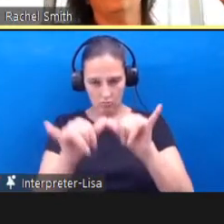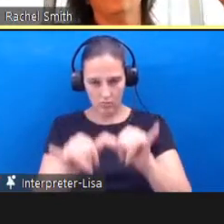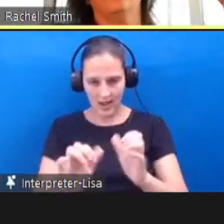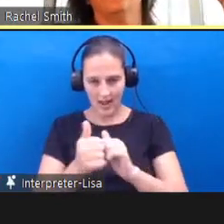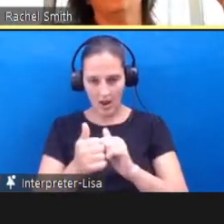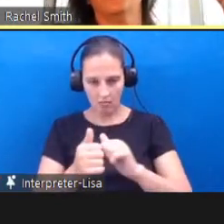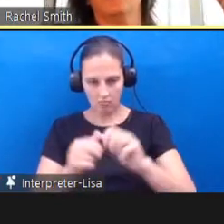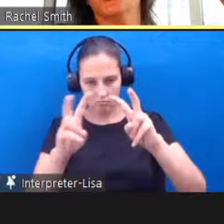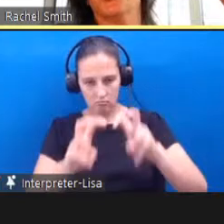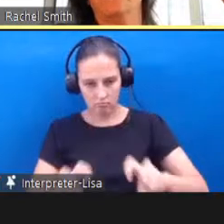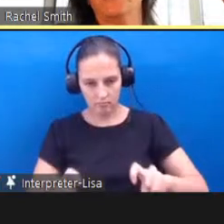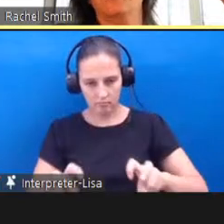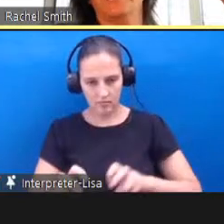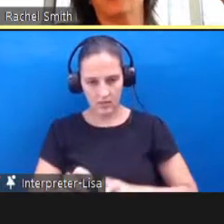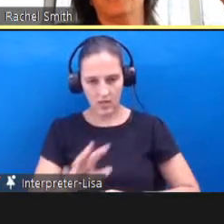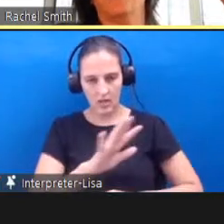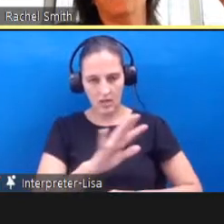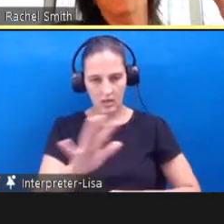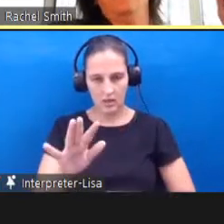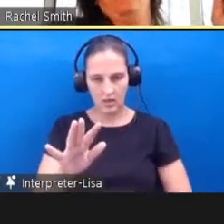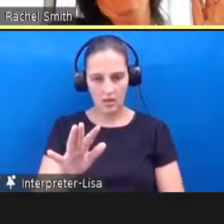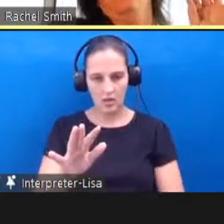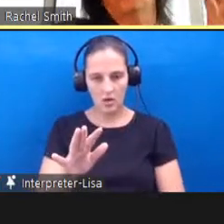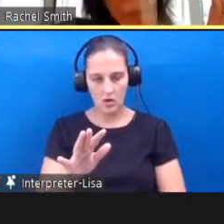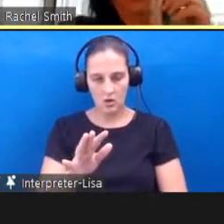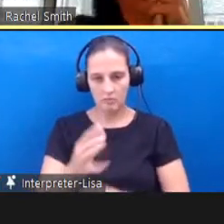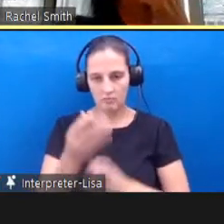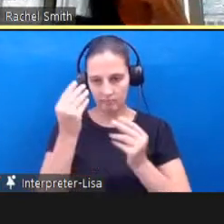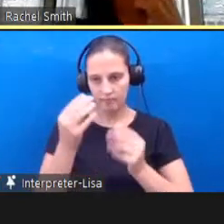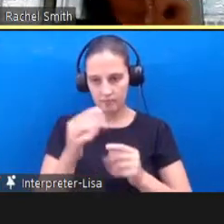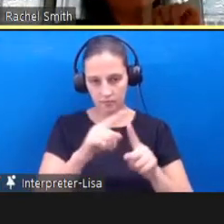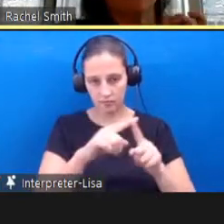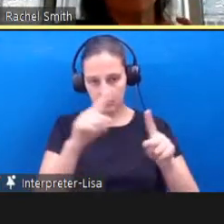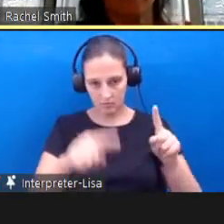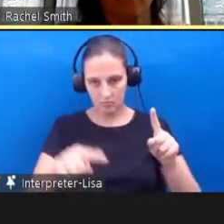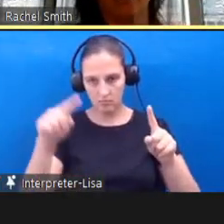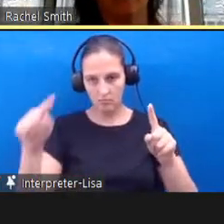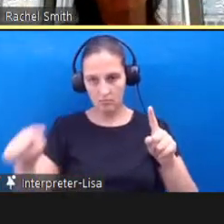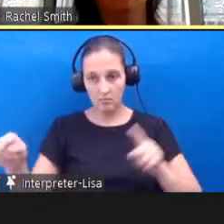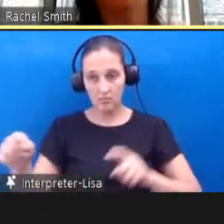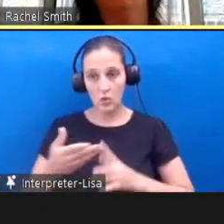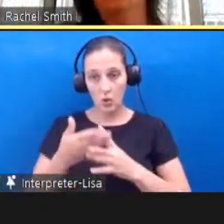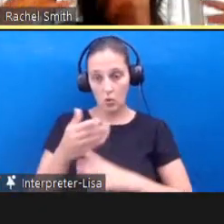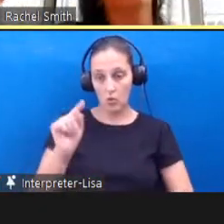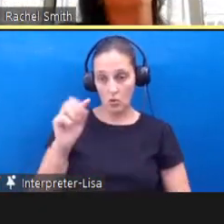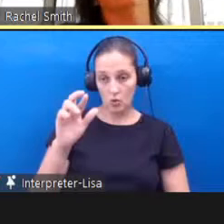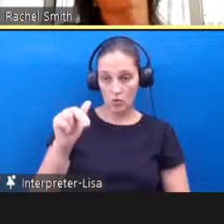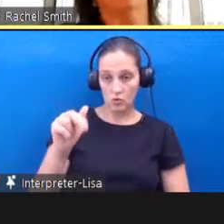analyzing the photometry, the spectrum here. And through transit